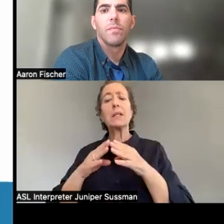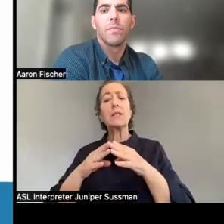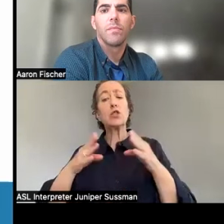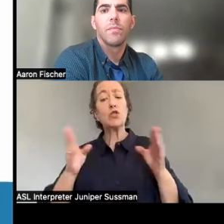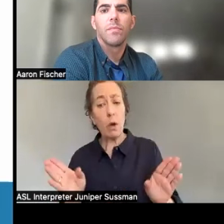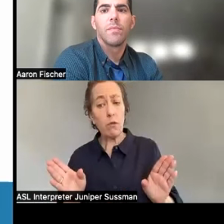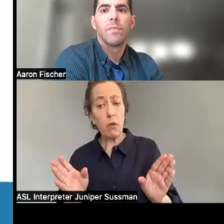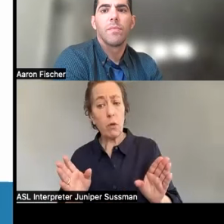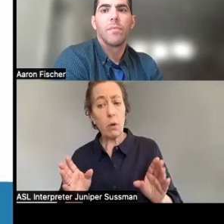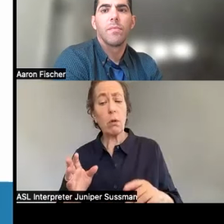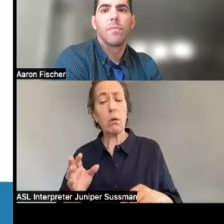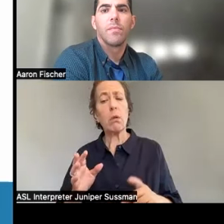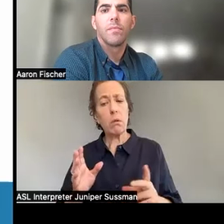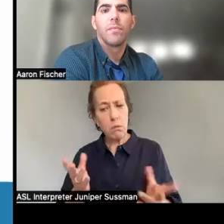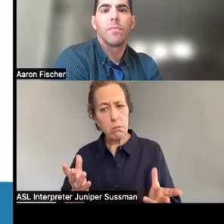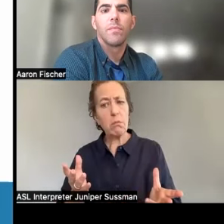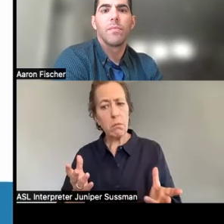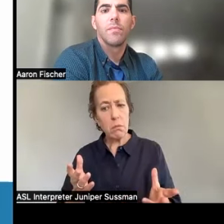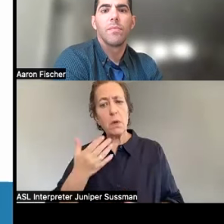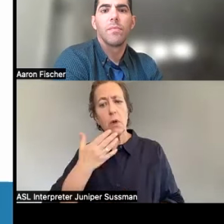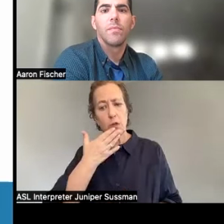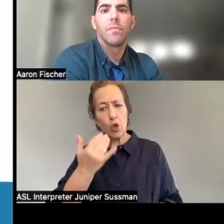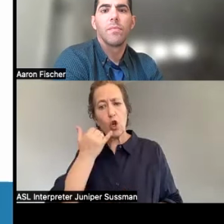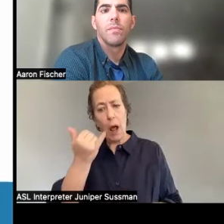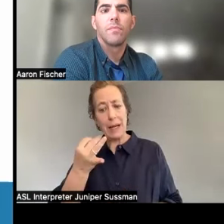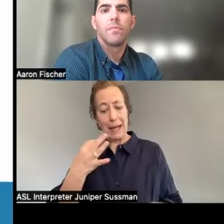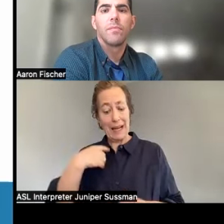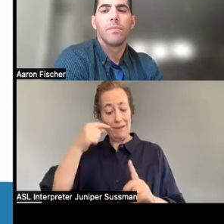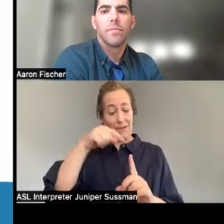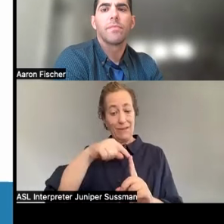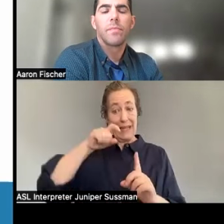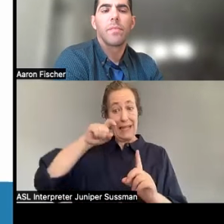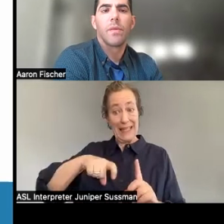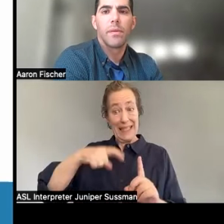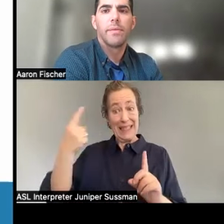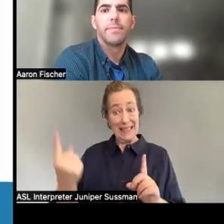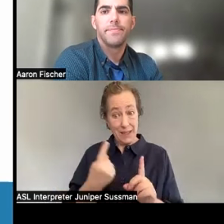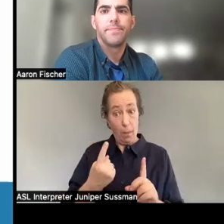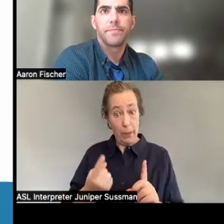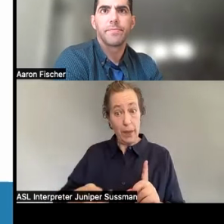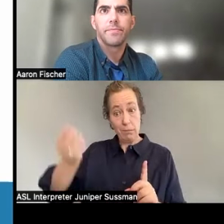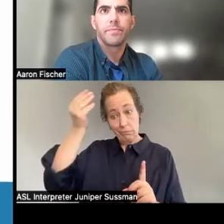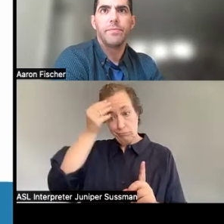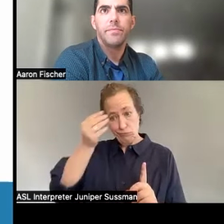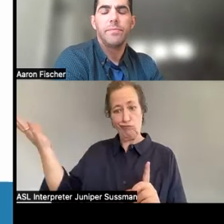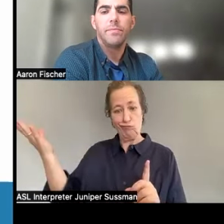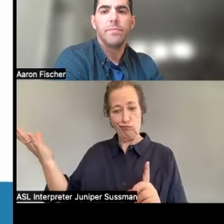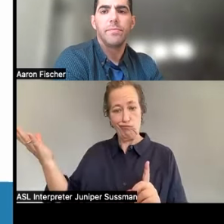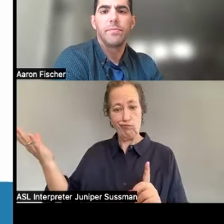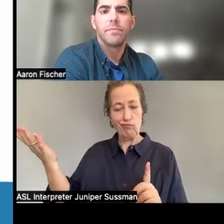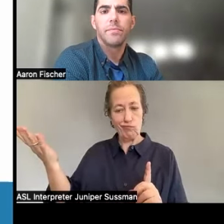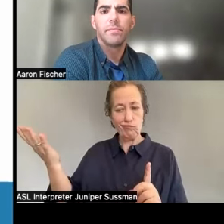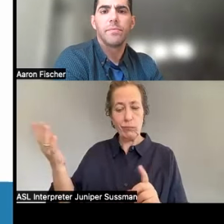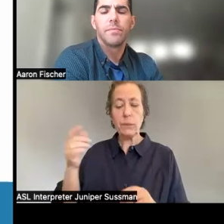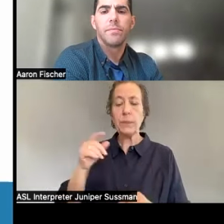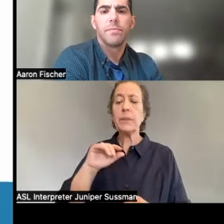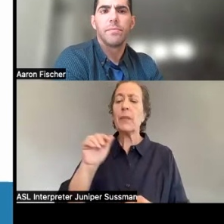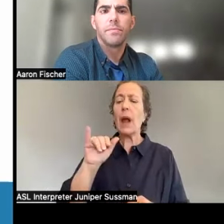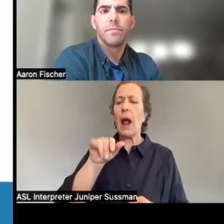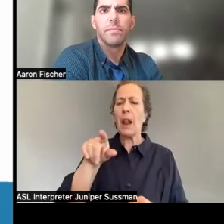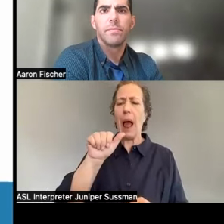the employee that needs something to let the employer know. And then as Erin said,